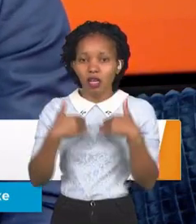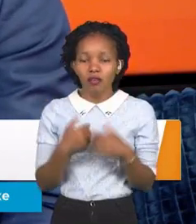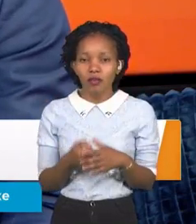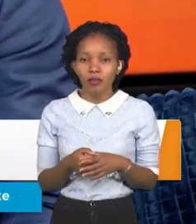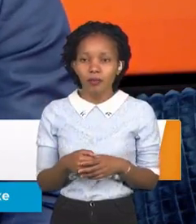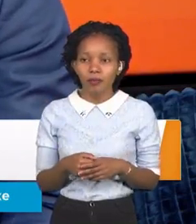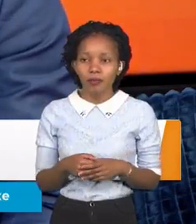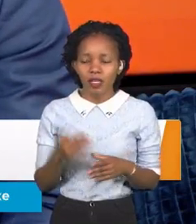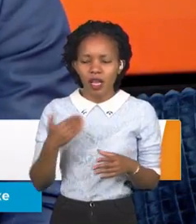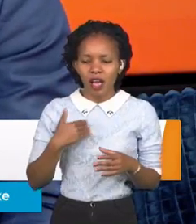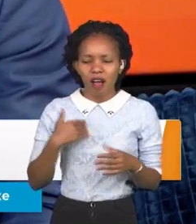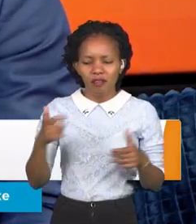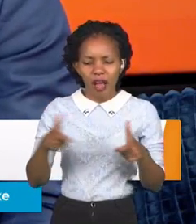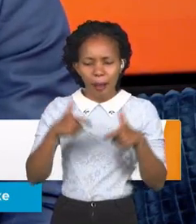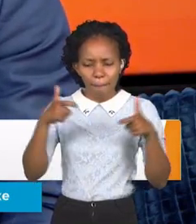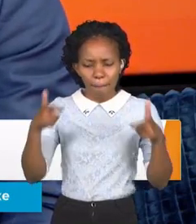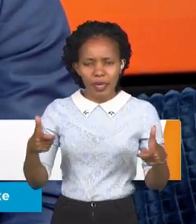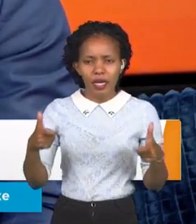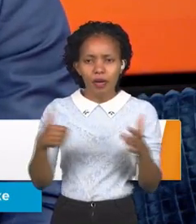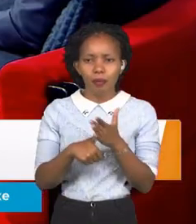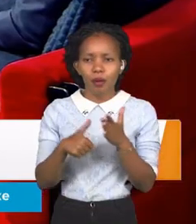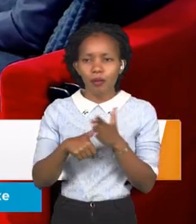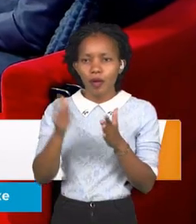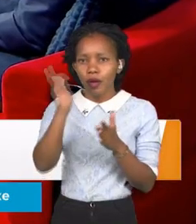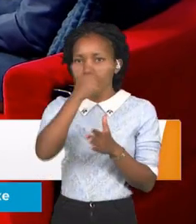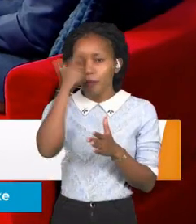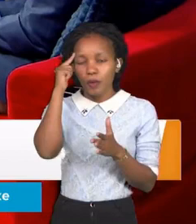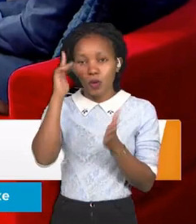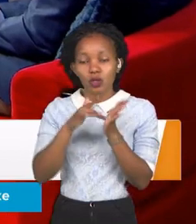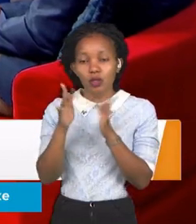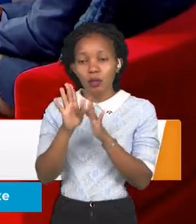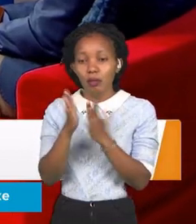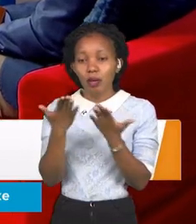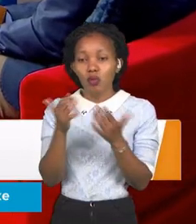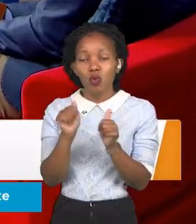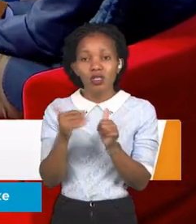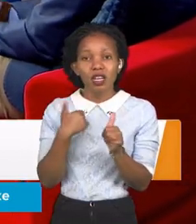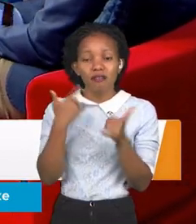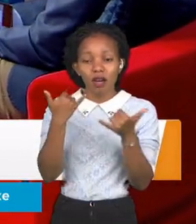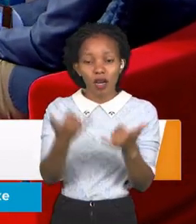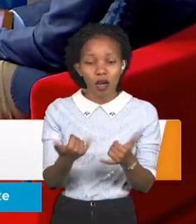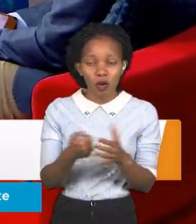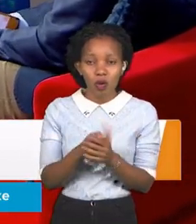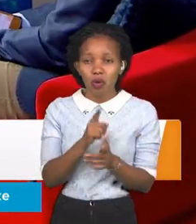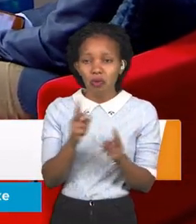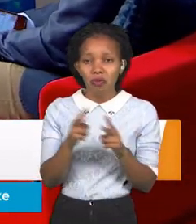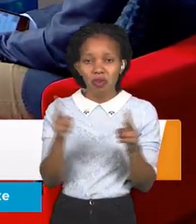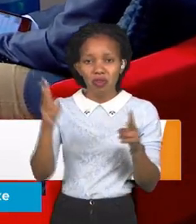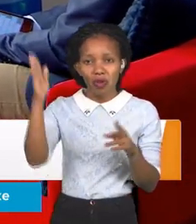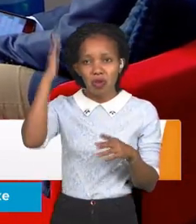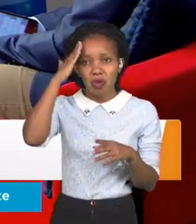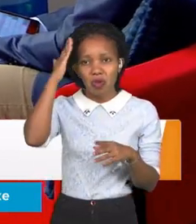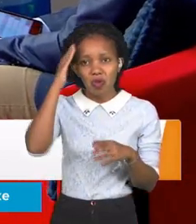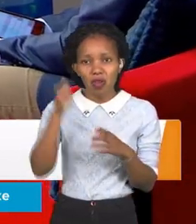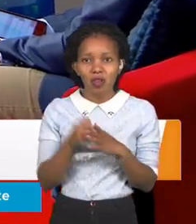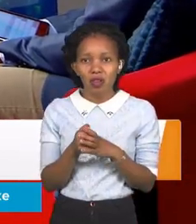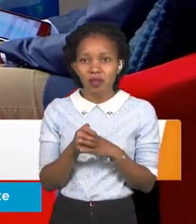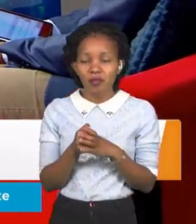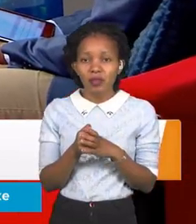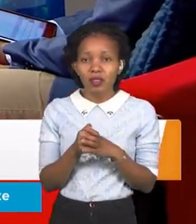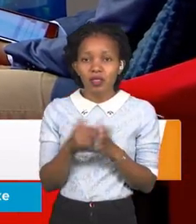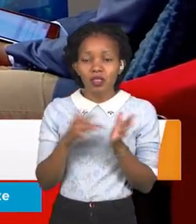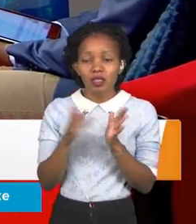gap. Because the gospel that we have now, as you very well know, is a gospel of